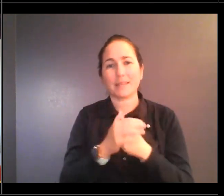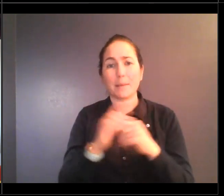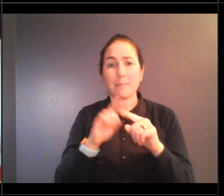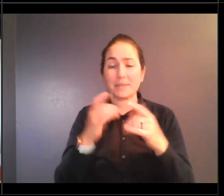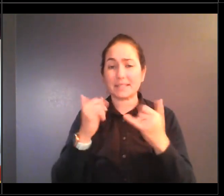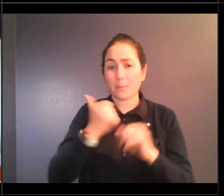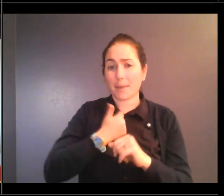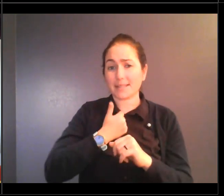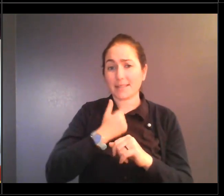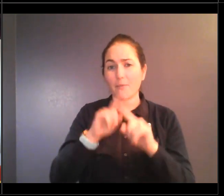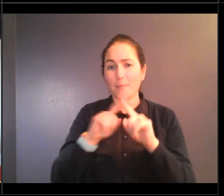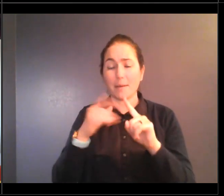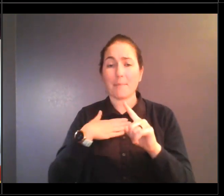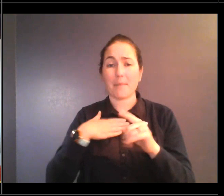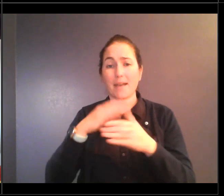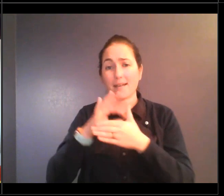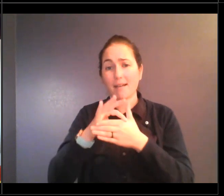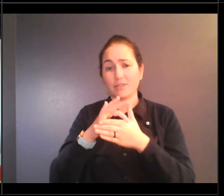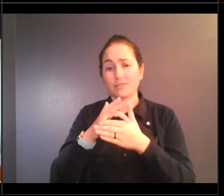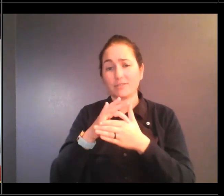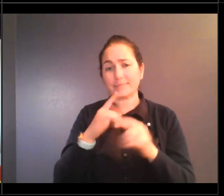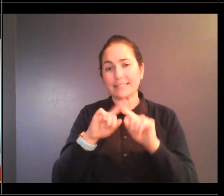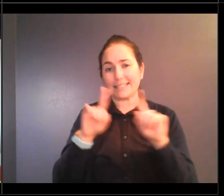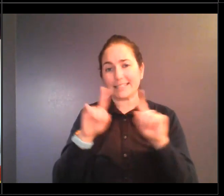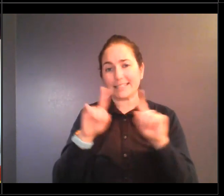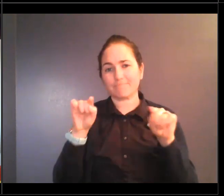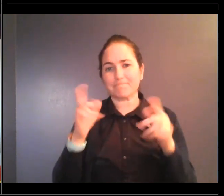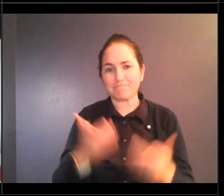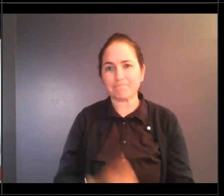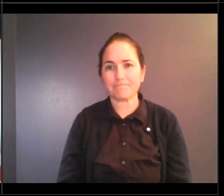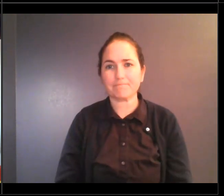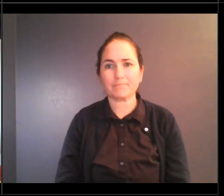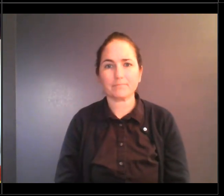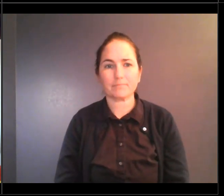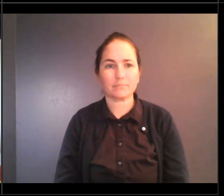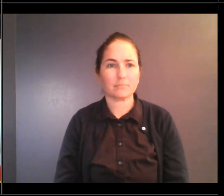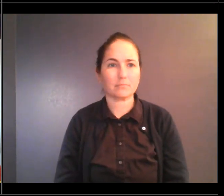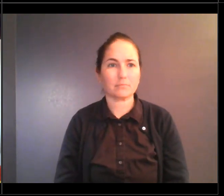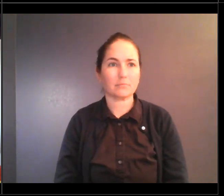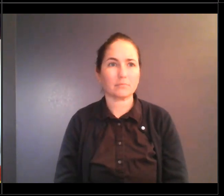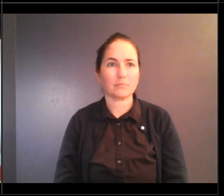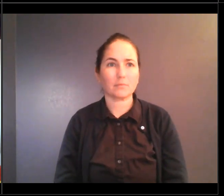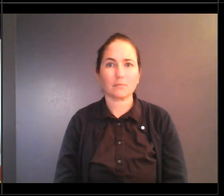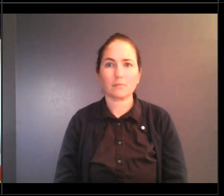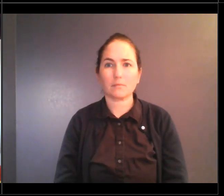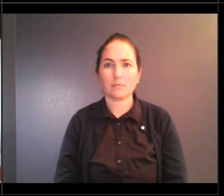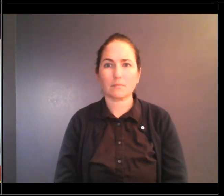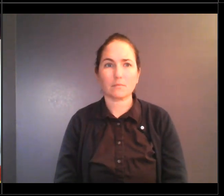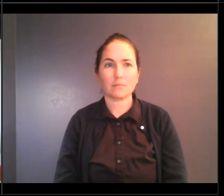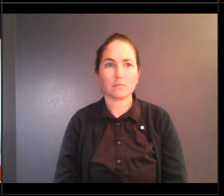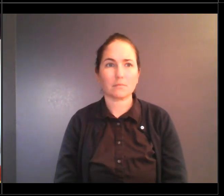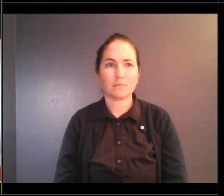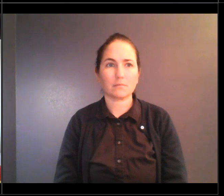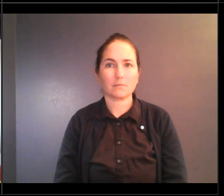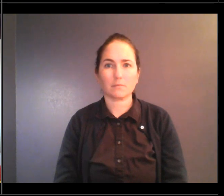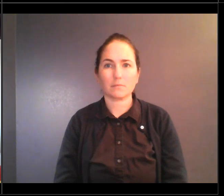The content that I post is different. And I guess I don't have an alt. Oh, go for